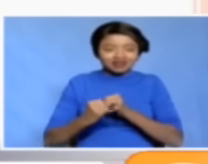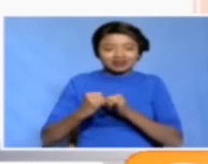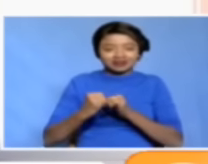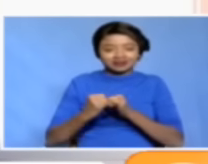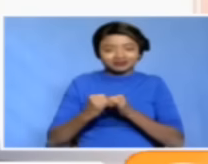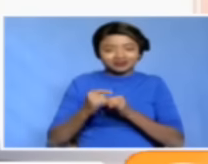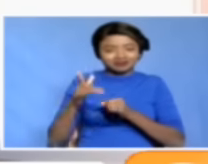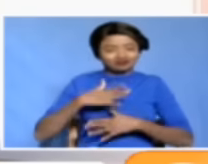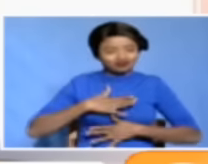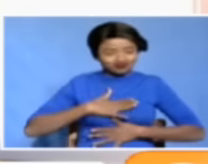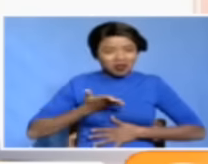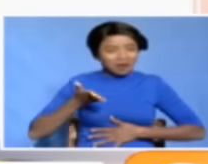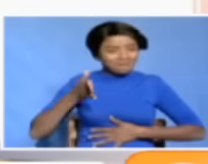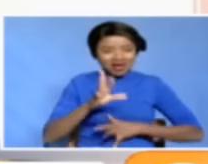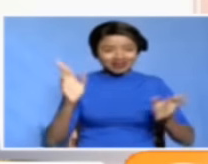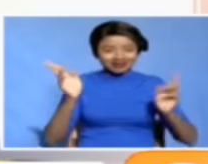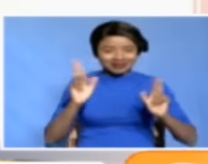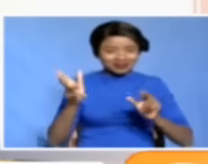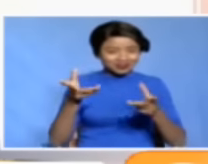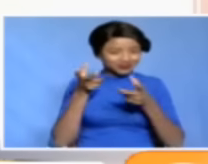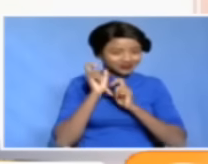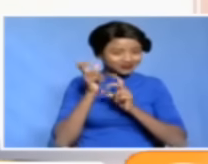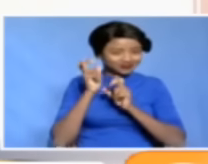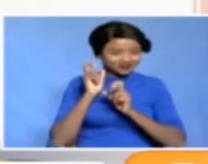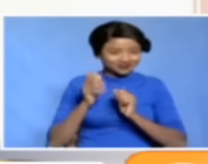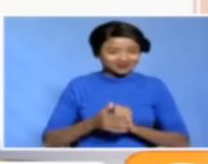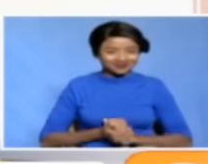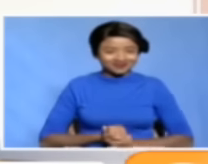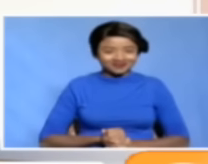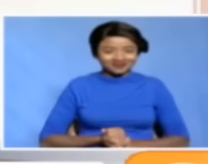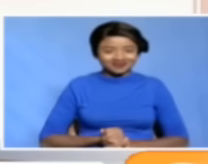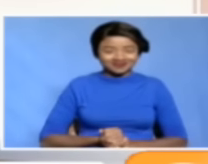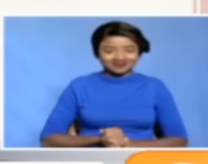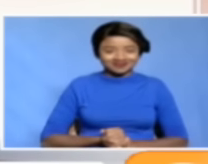Honorable Aden Duale is back, ready to listen to him.